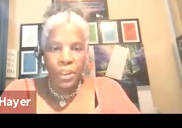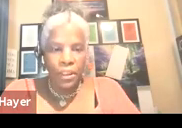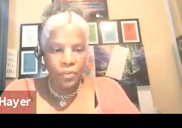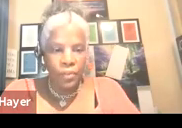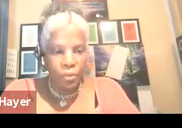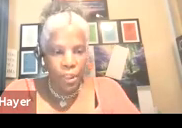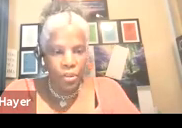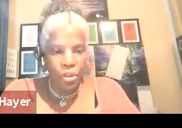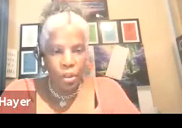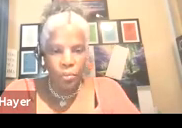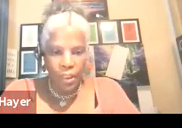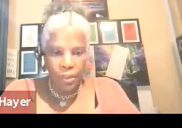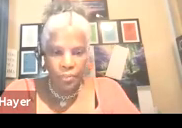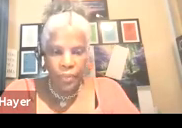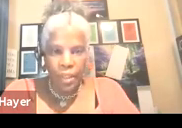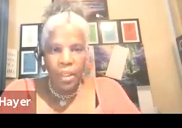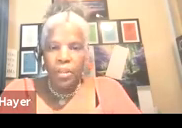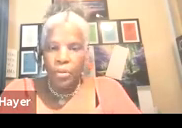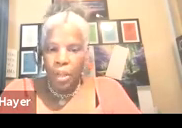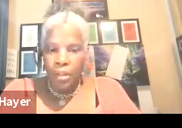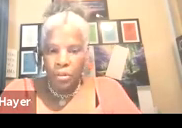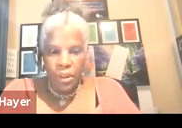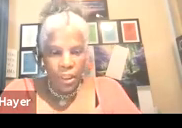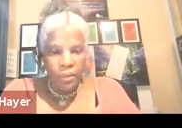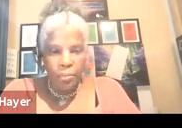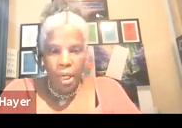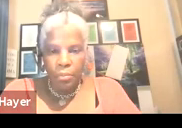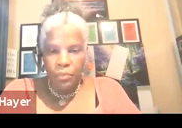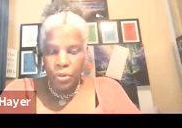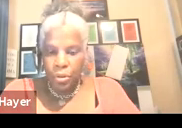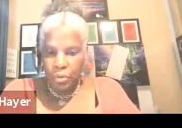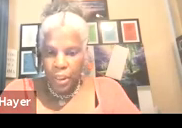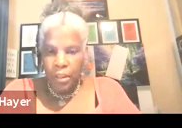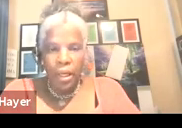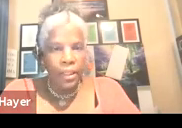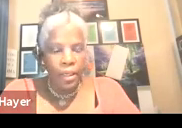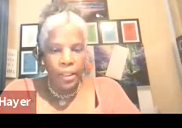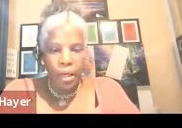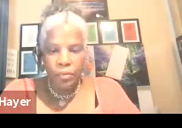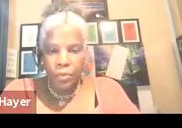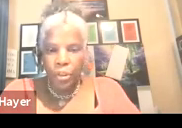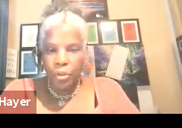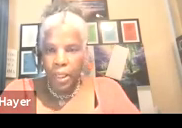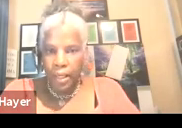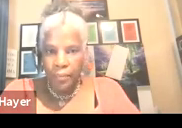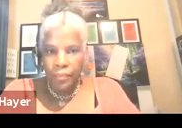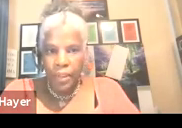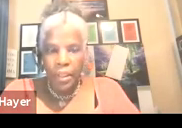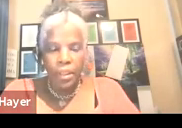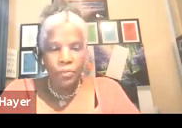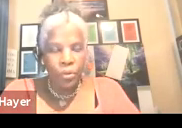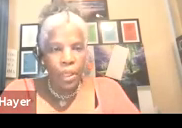you to receive information only. You will also see at the bottom of your screen an icon for